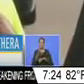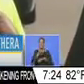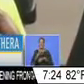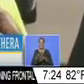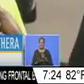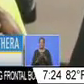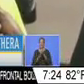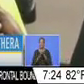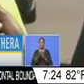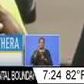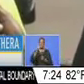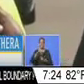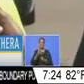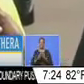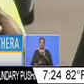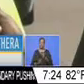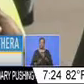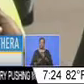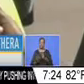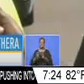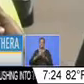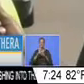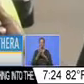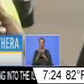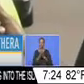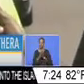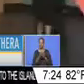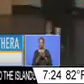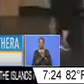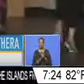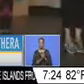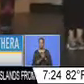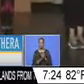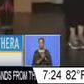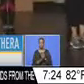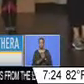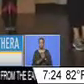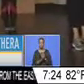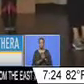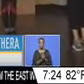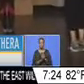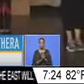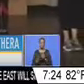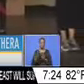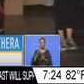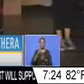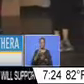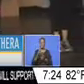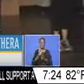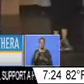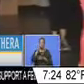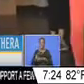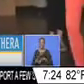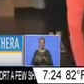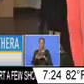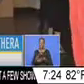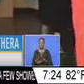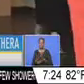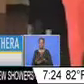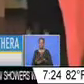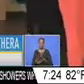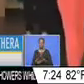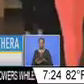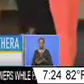getting a world-class track in Saudi Lutra. And the Miami Dolphins Cheerleaders Clinic on Friday certainly was an